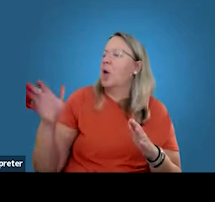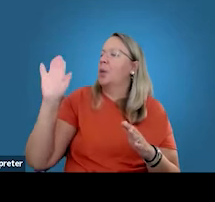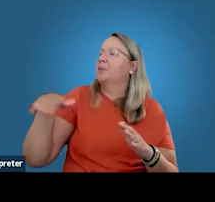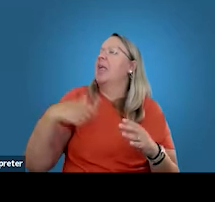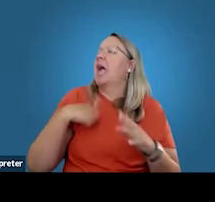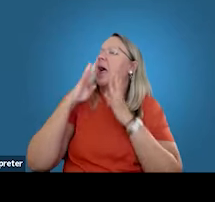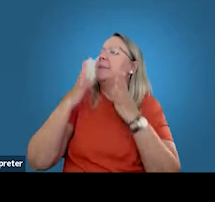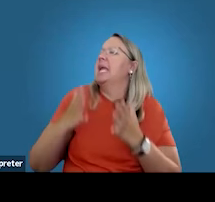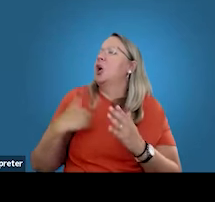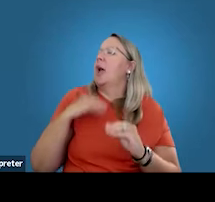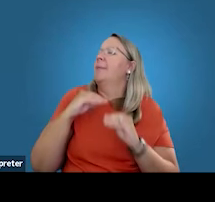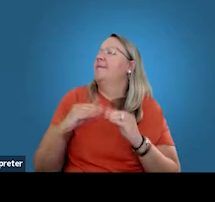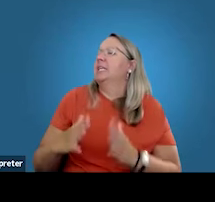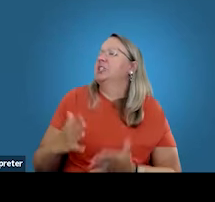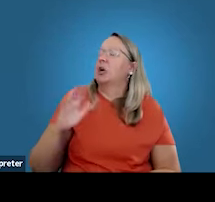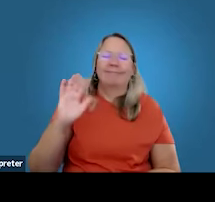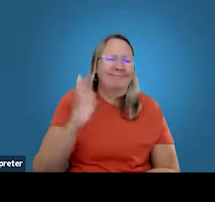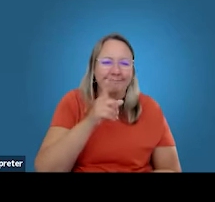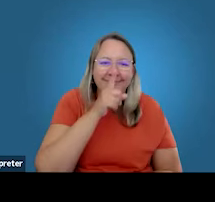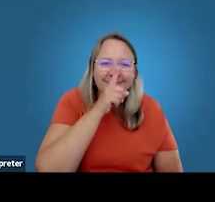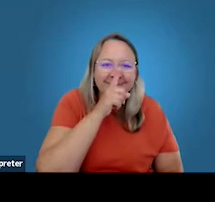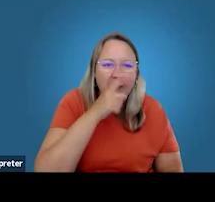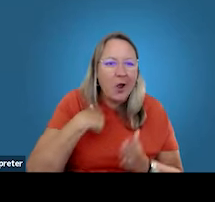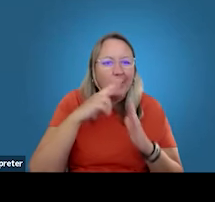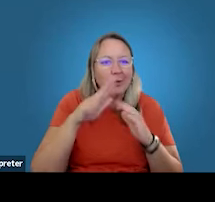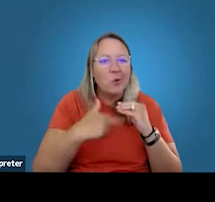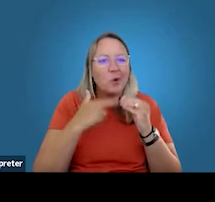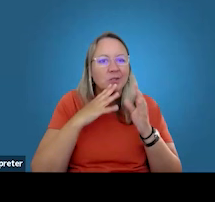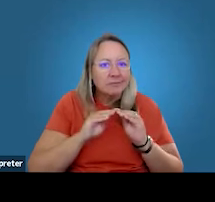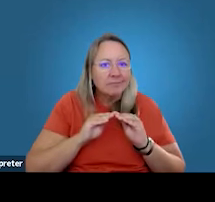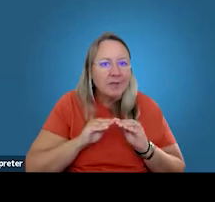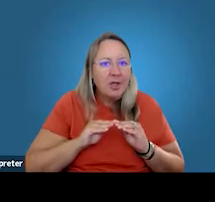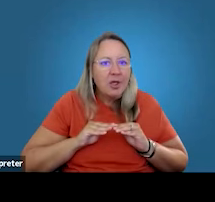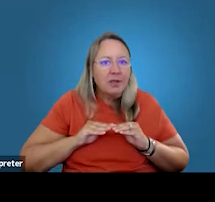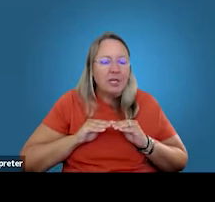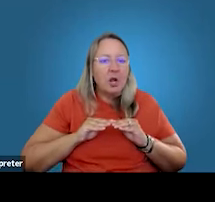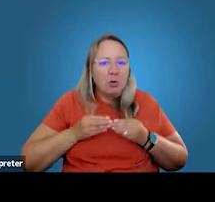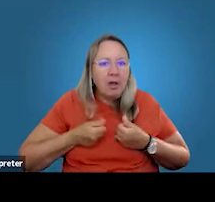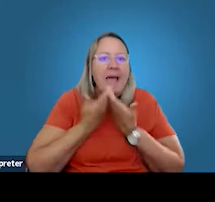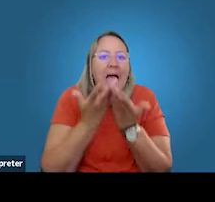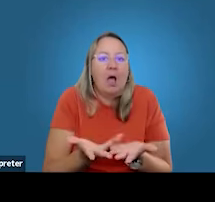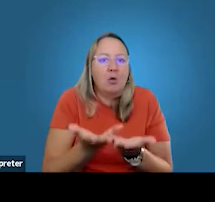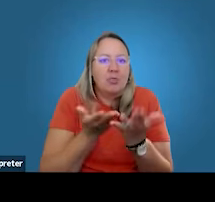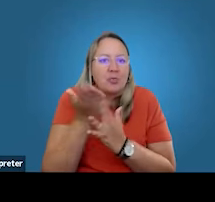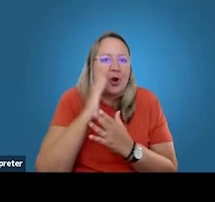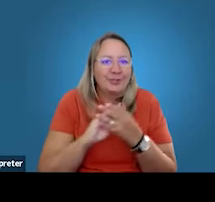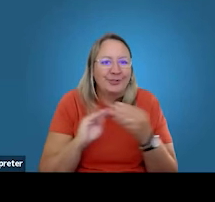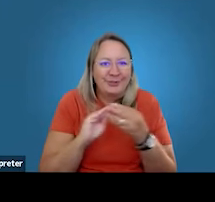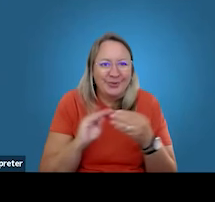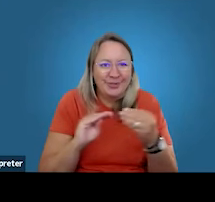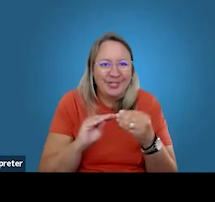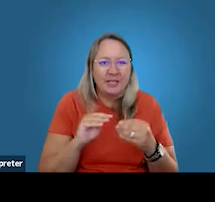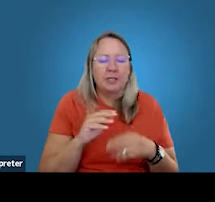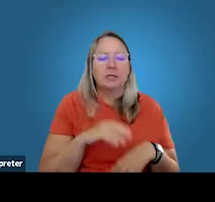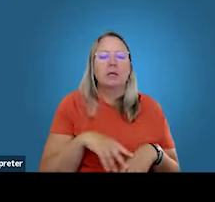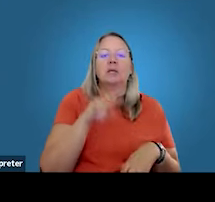or we're a fixer or any of those things. Our roles come to life through our backstory and our behaviors. So if we took